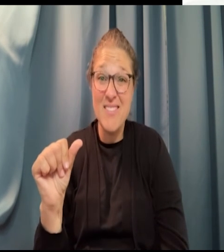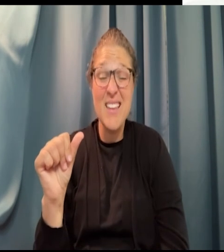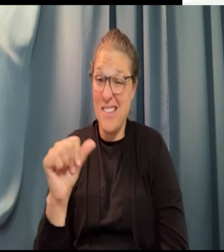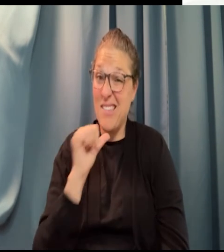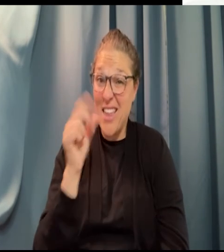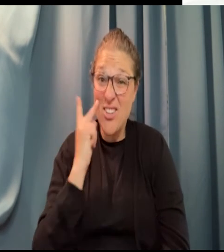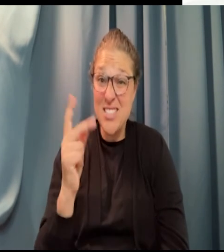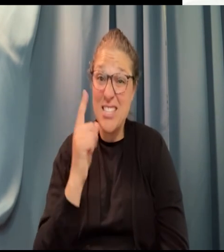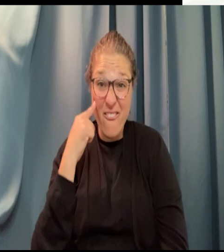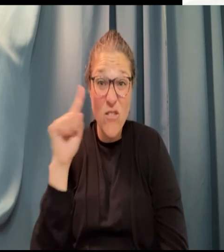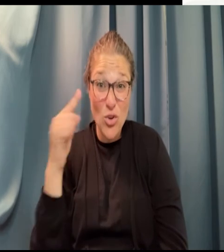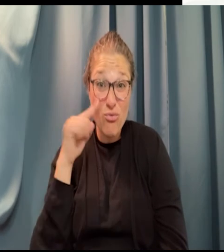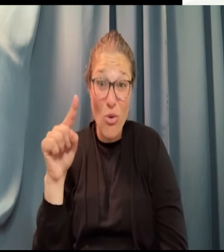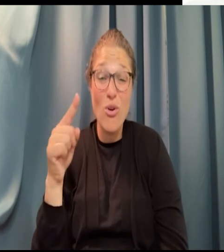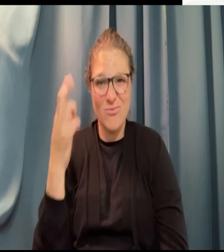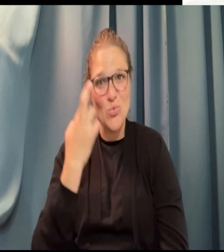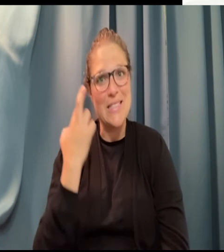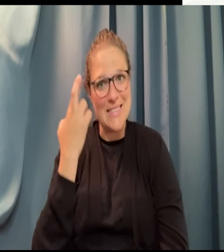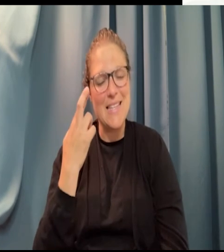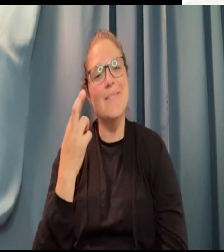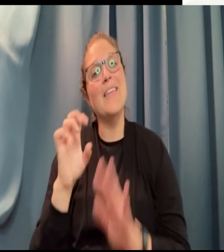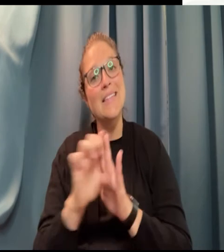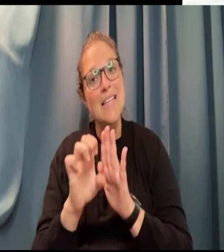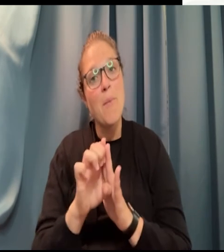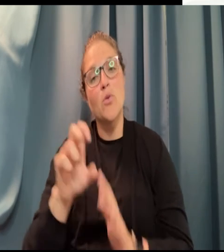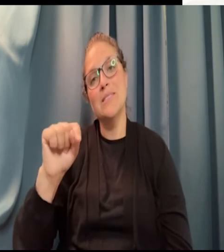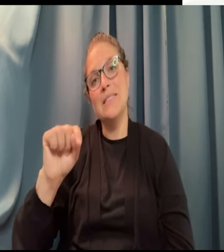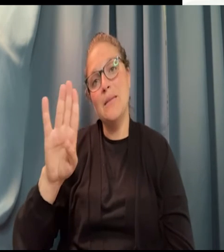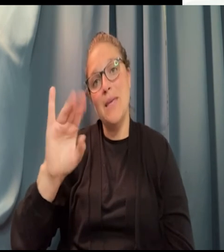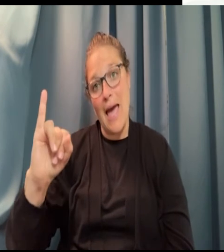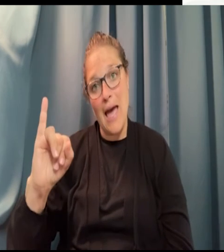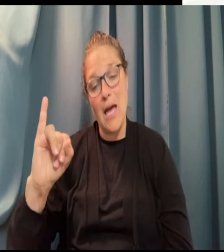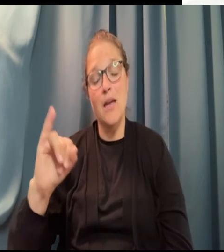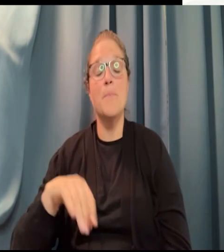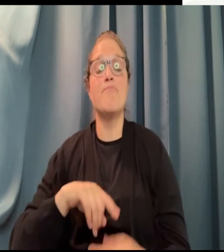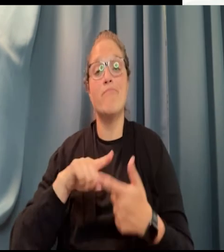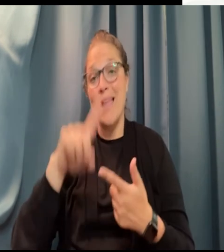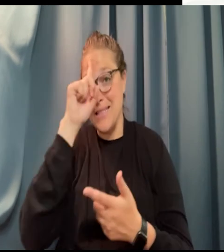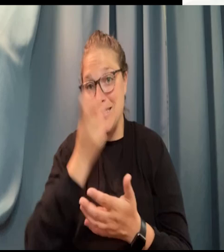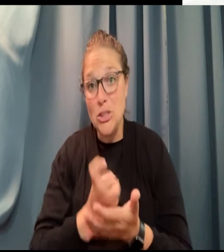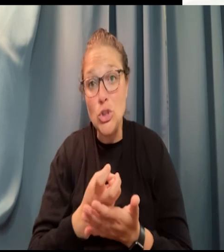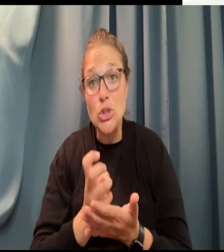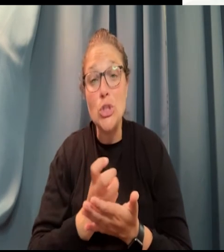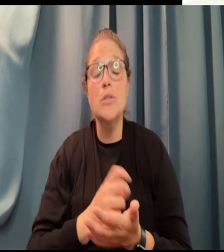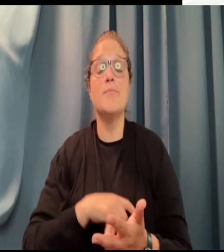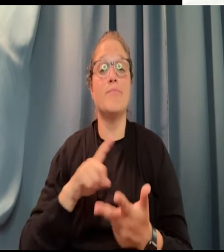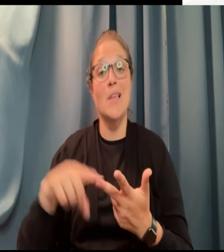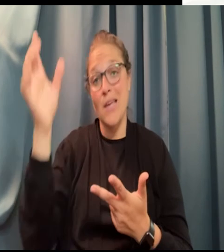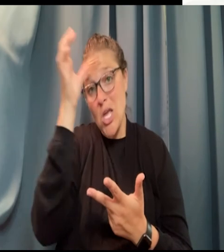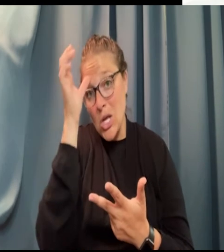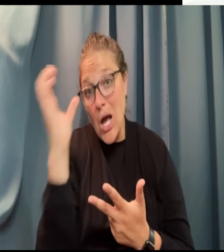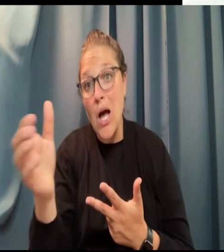they're called invisible for a reason. These include conditions like traumatic brain injuries, seizure